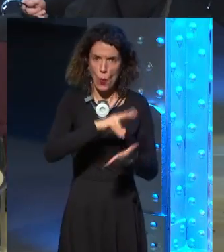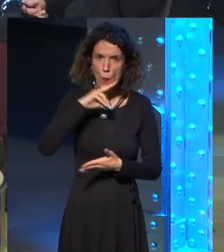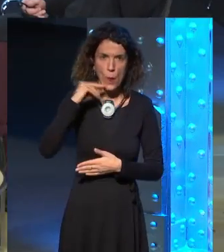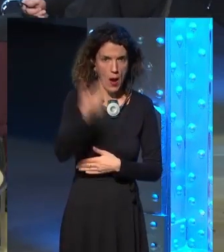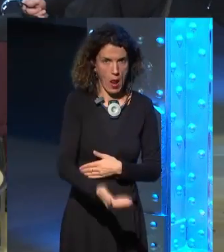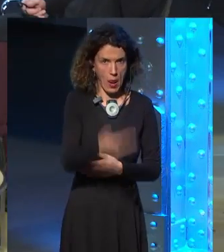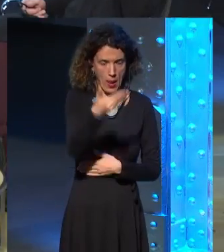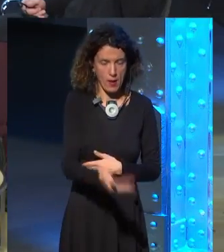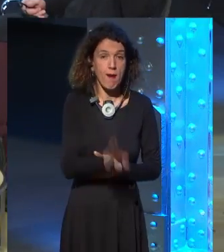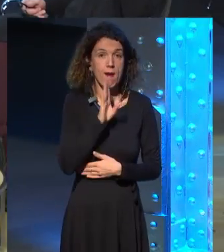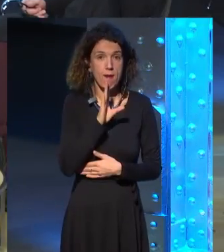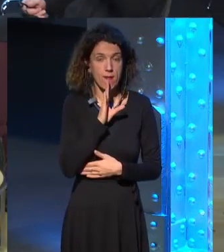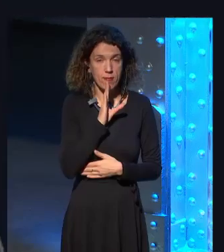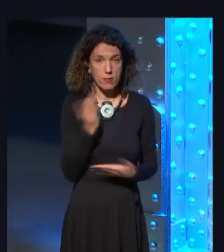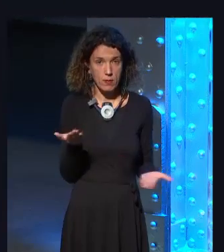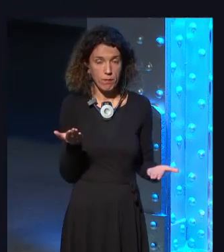we